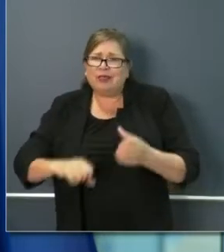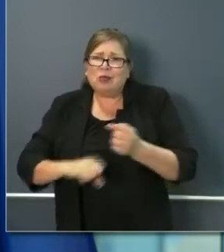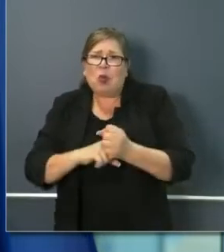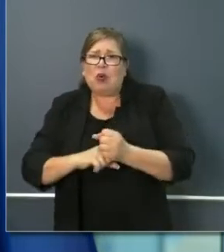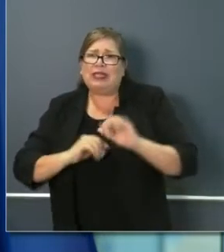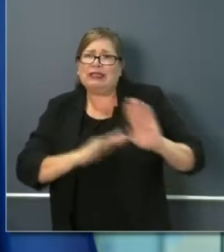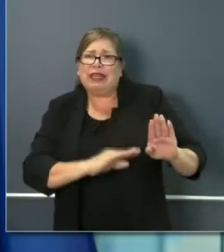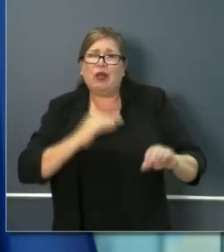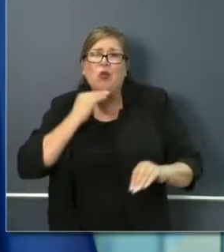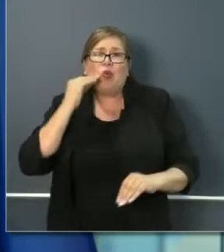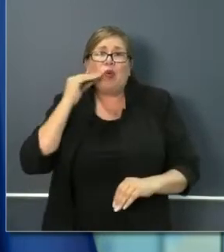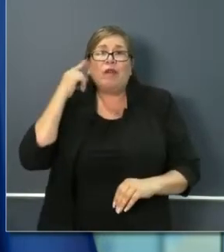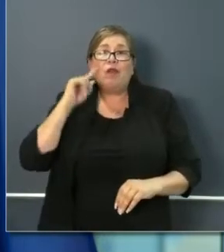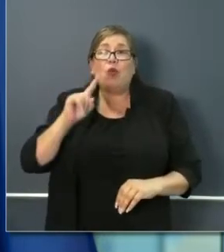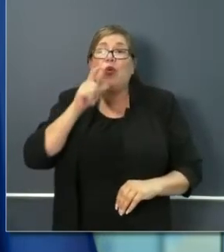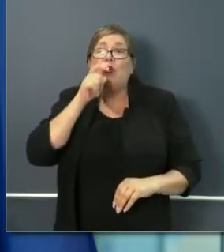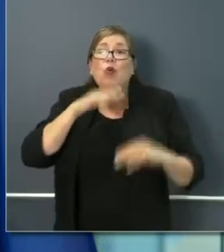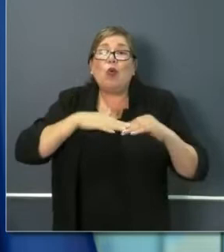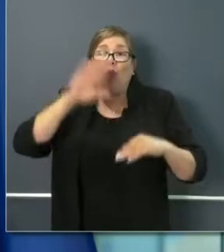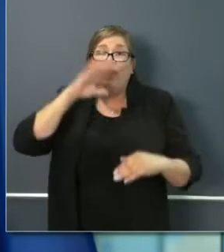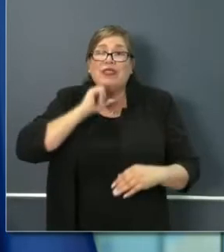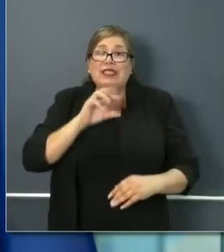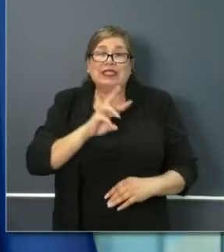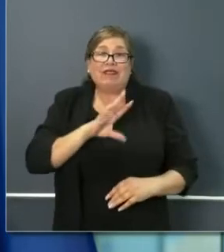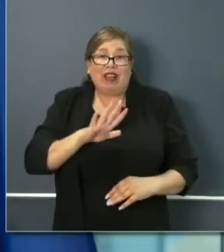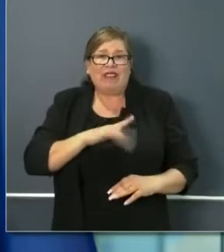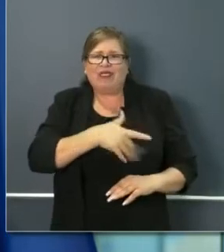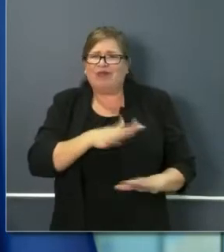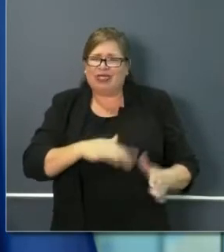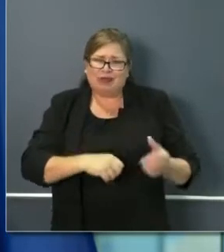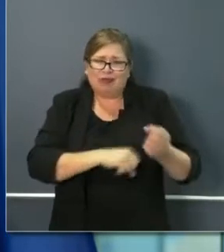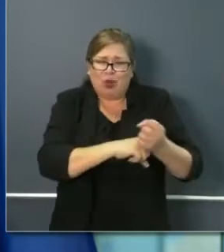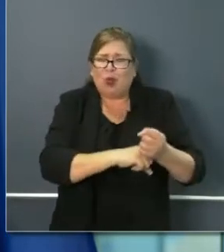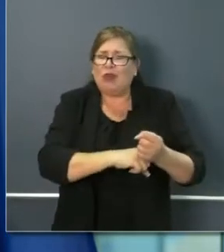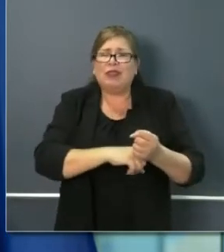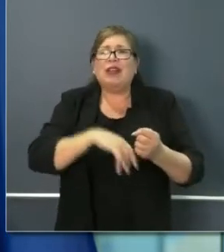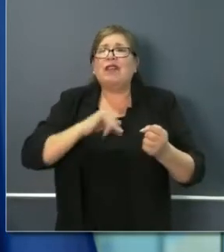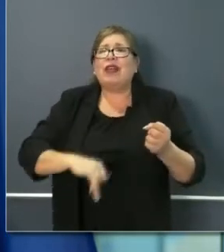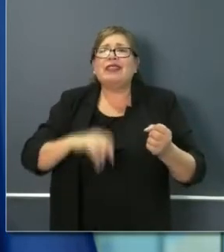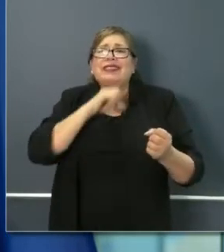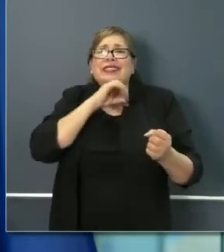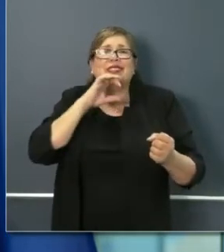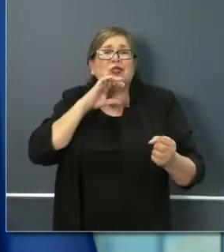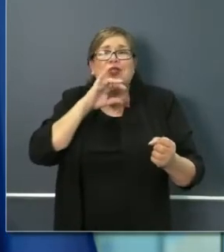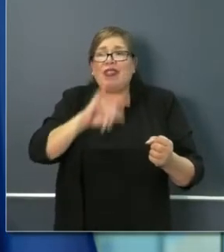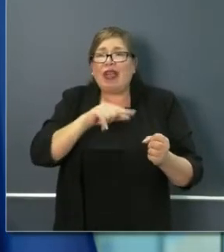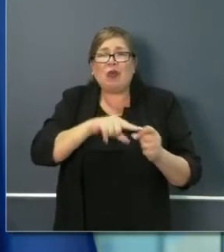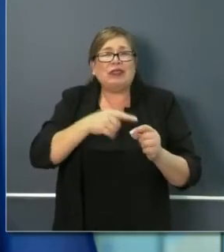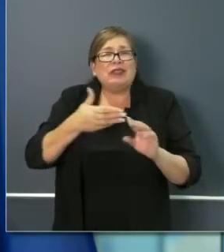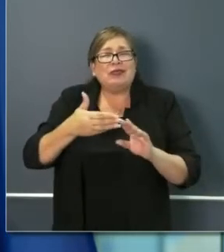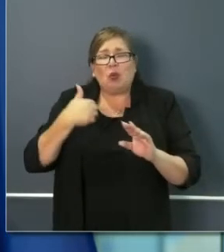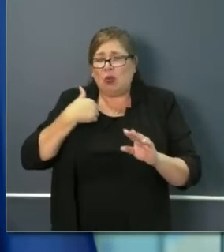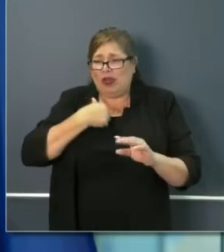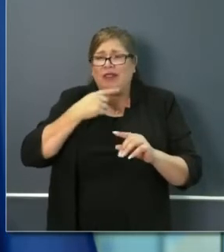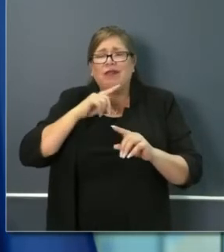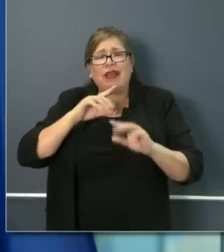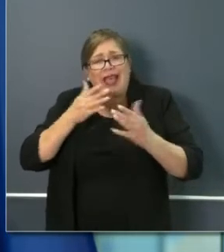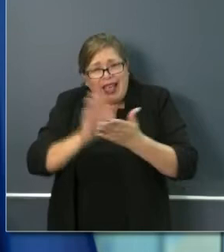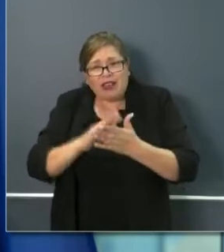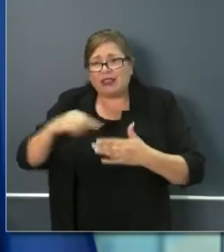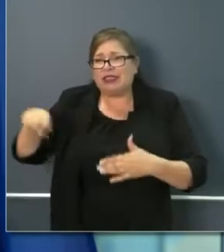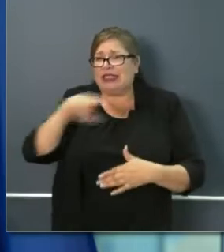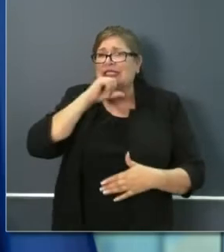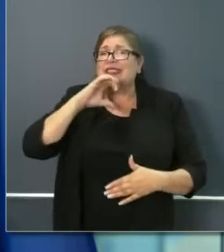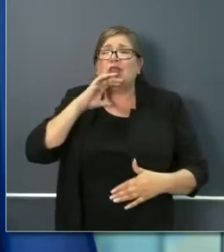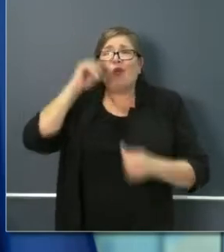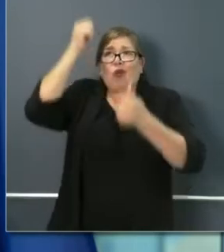home for 65 and older, our seniors, which predated even those local announcements, and they